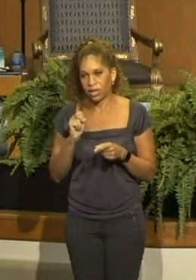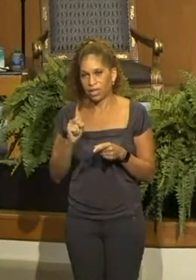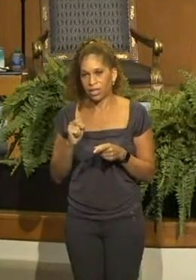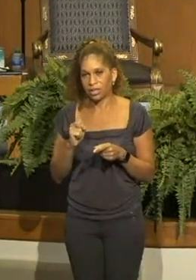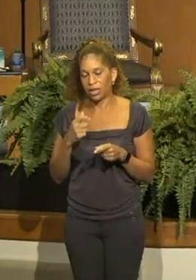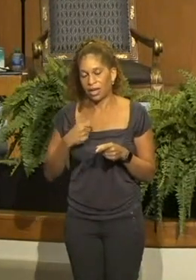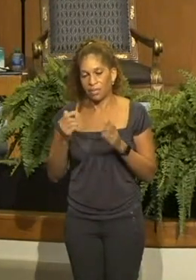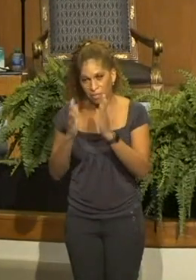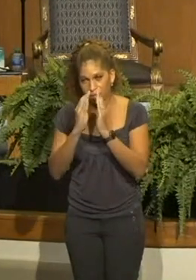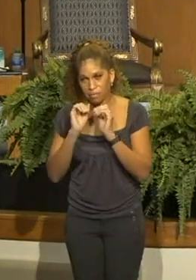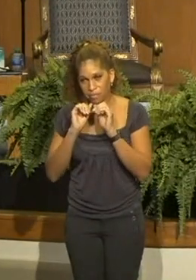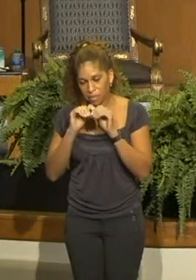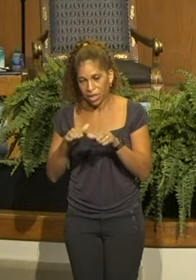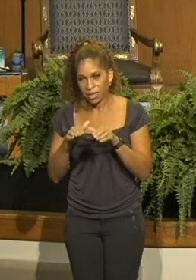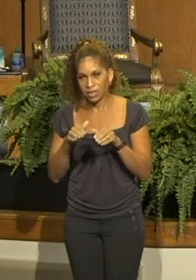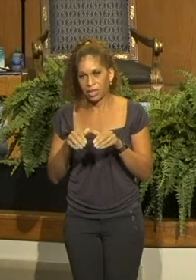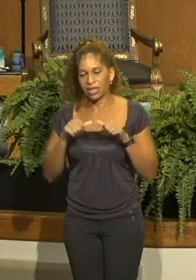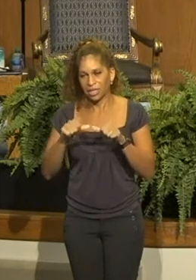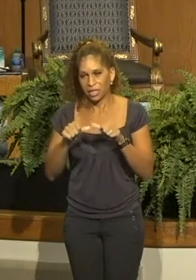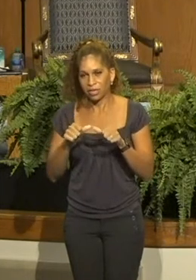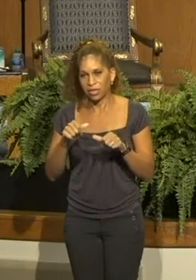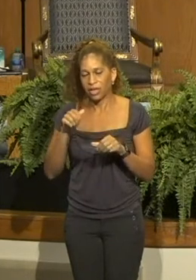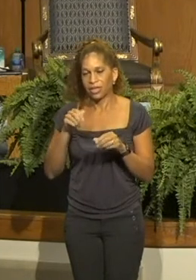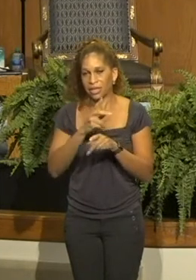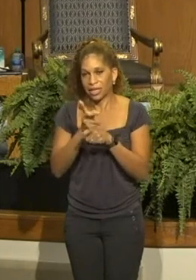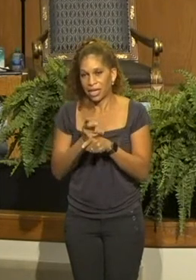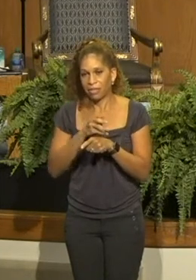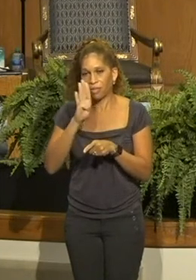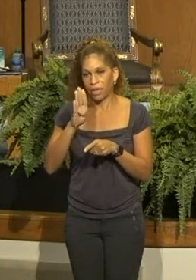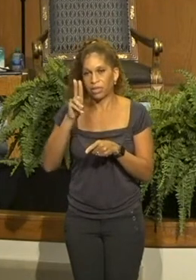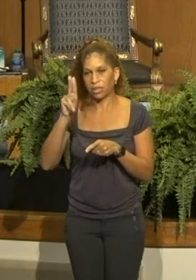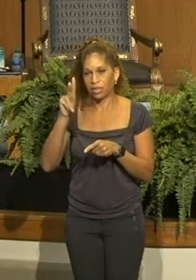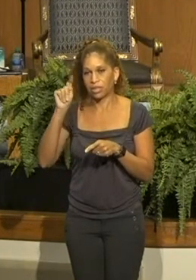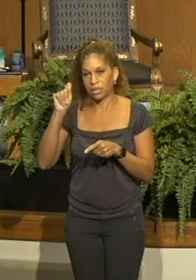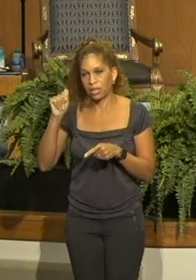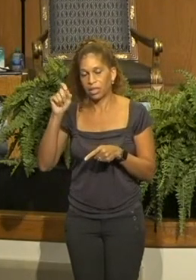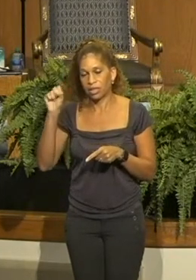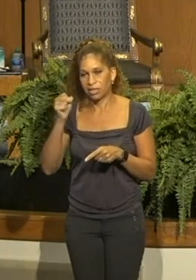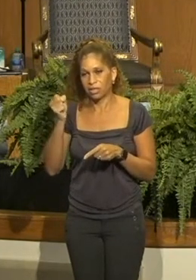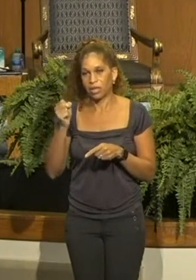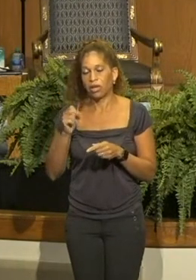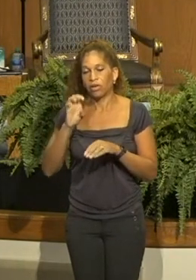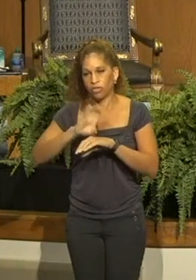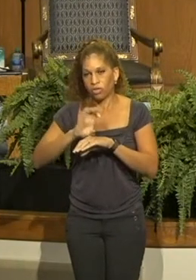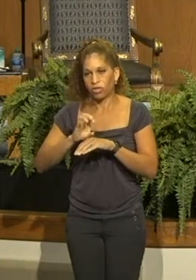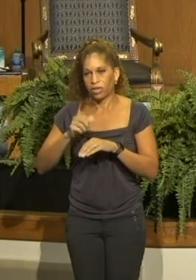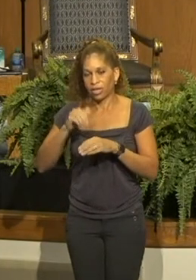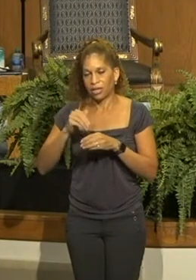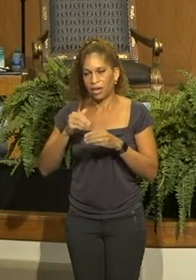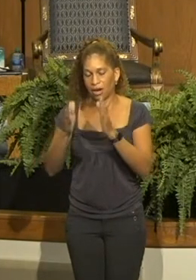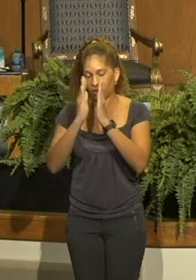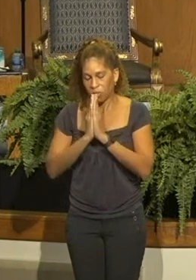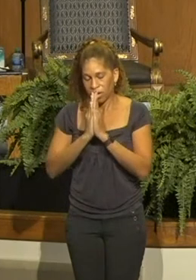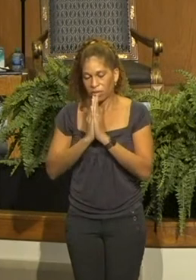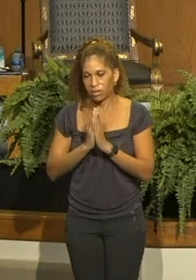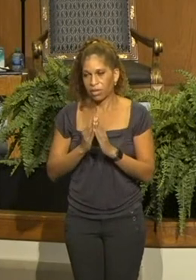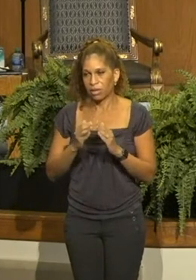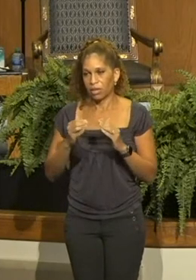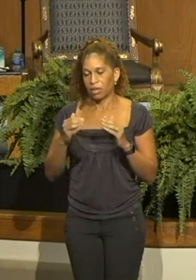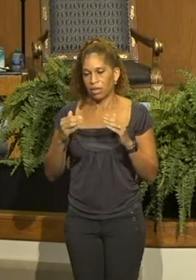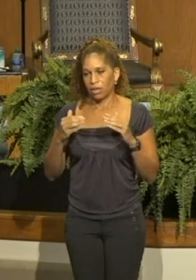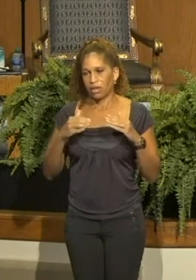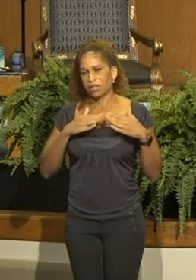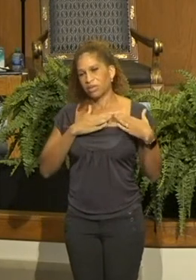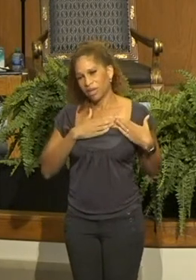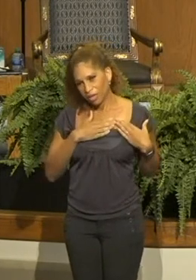church lifted in our prayers. Also, it is with a heavy heart this morning that I share some news for our church